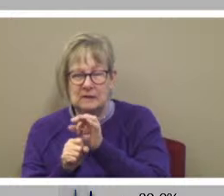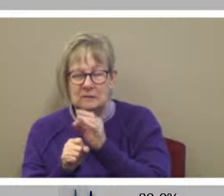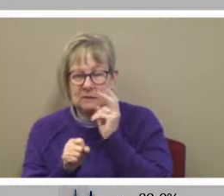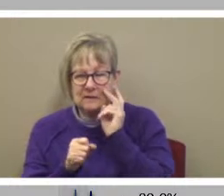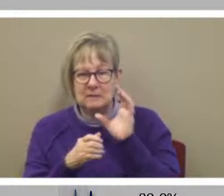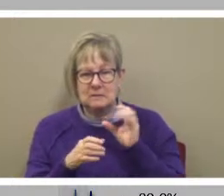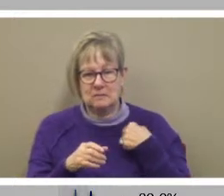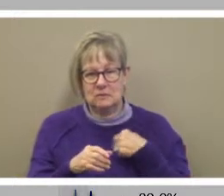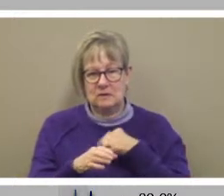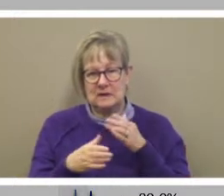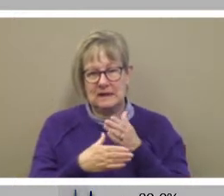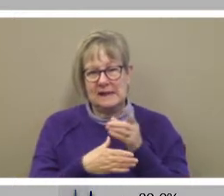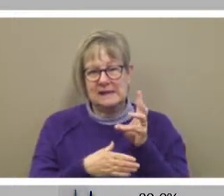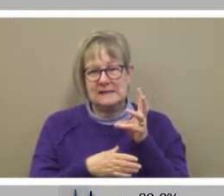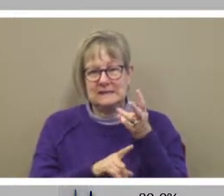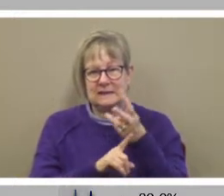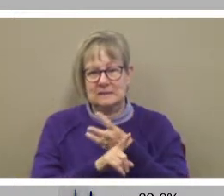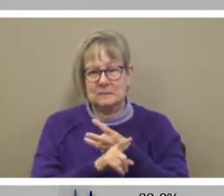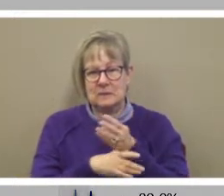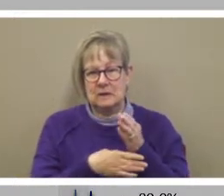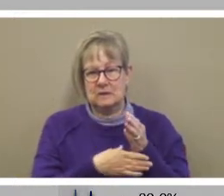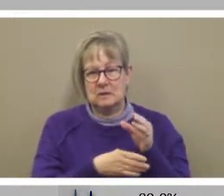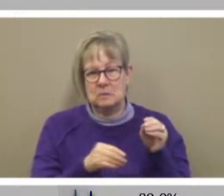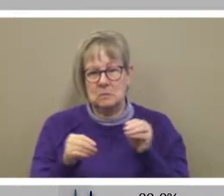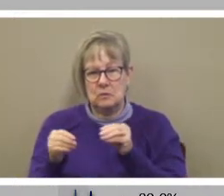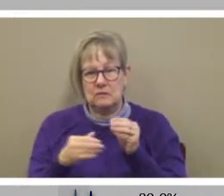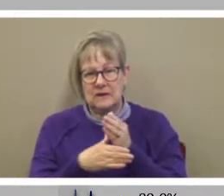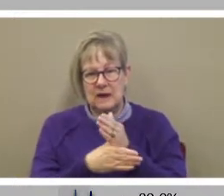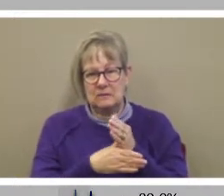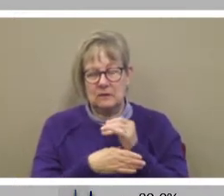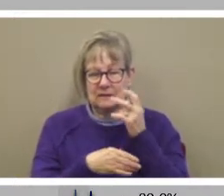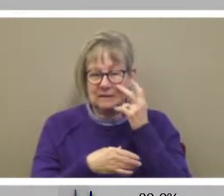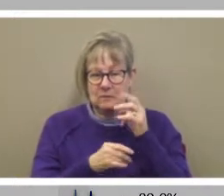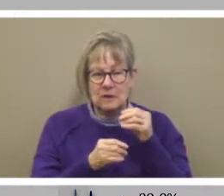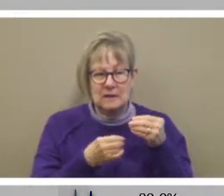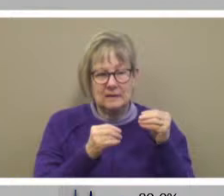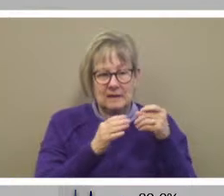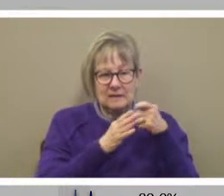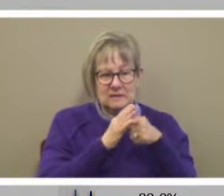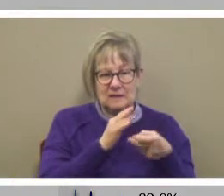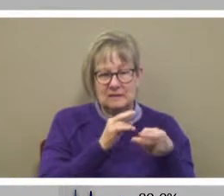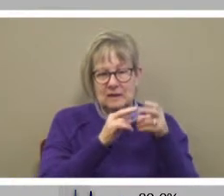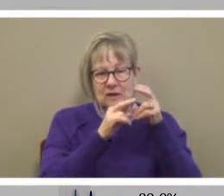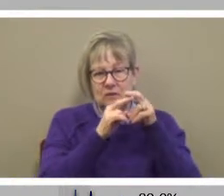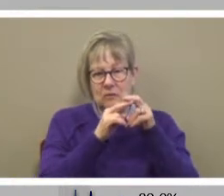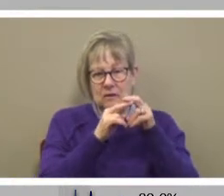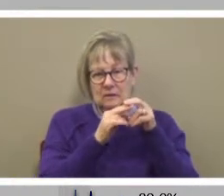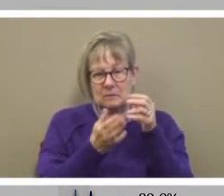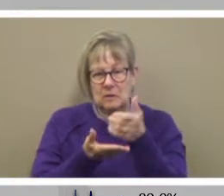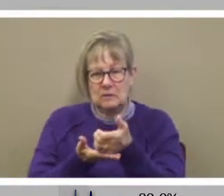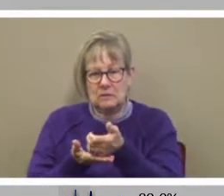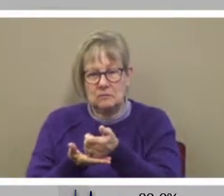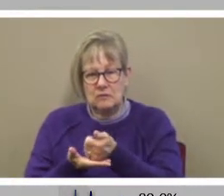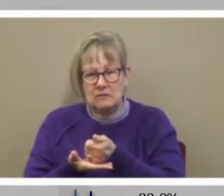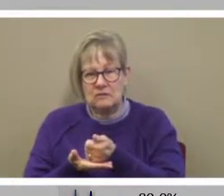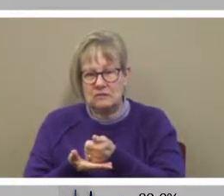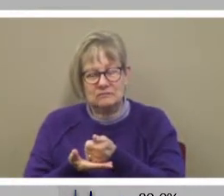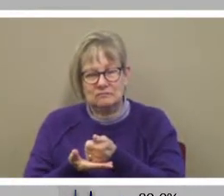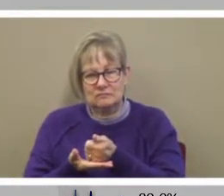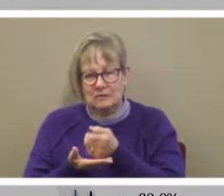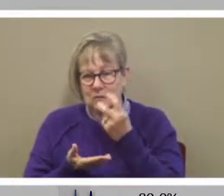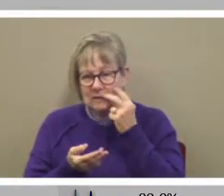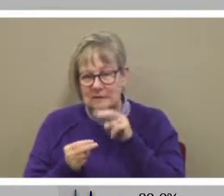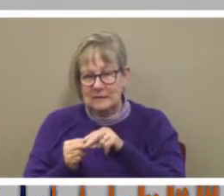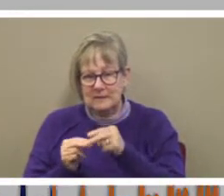average just to show so you could see while the sales tax is increasing on the revenue side, the overall growth, we're starting to see a